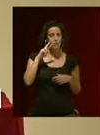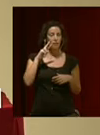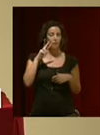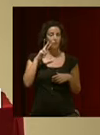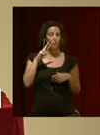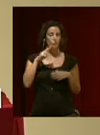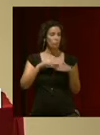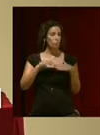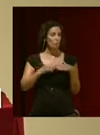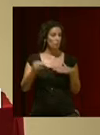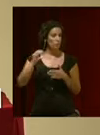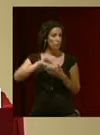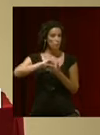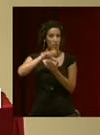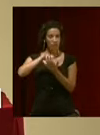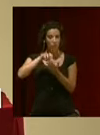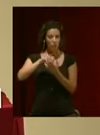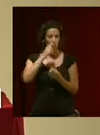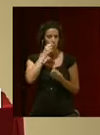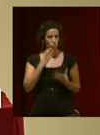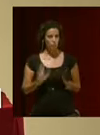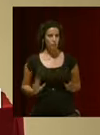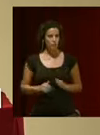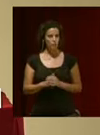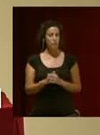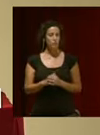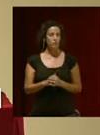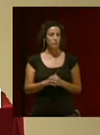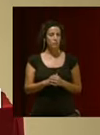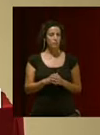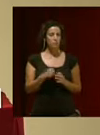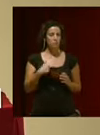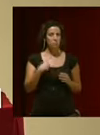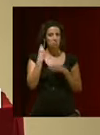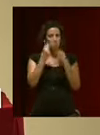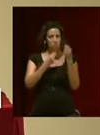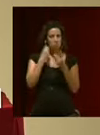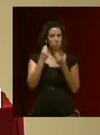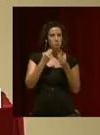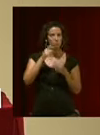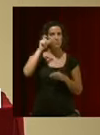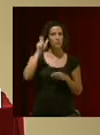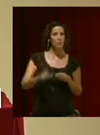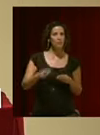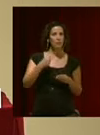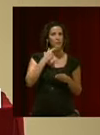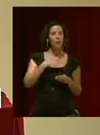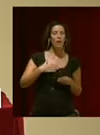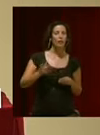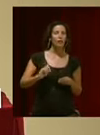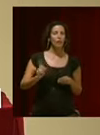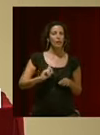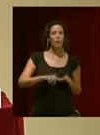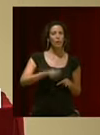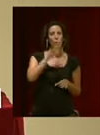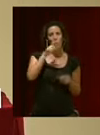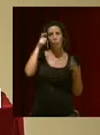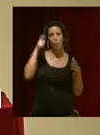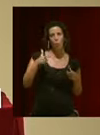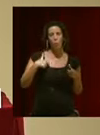such a cap? The experience that we've had with the users in this center has been quite positive. I